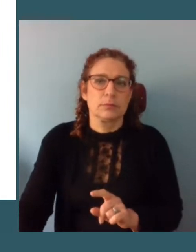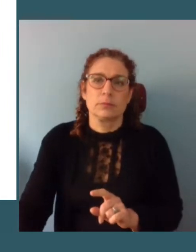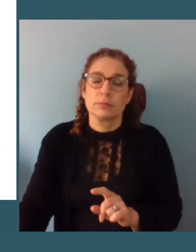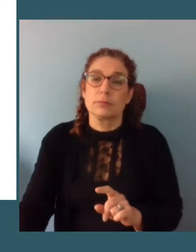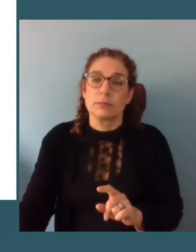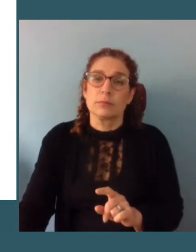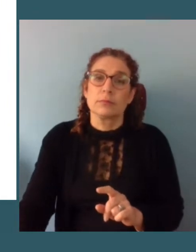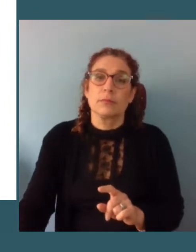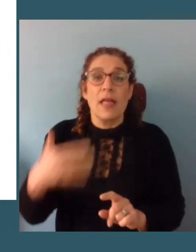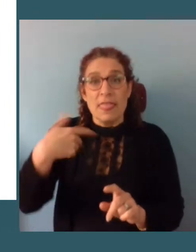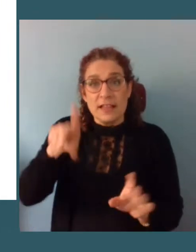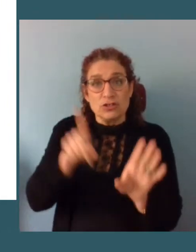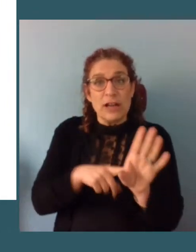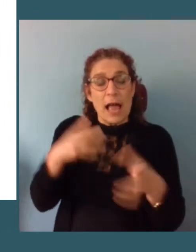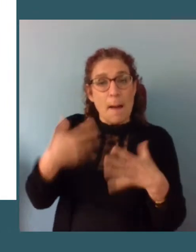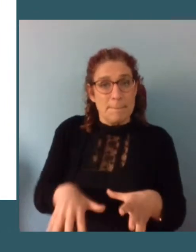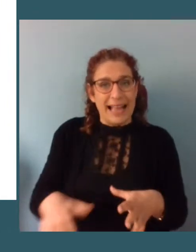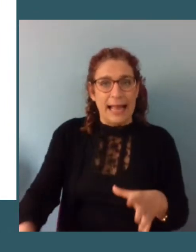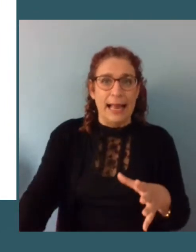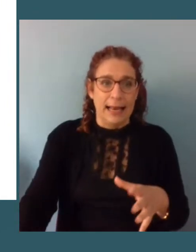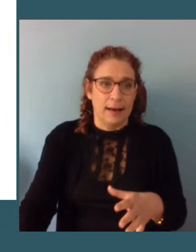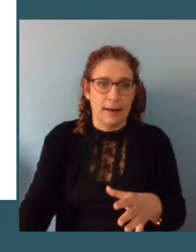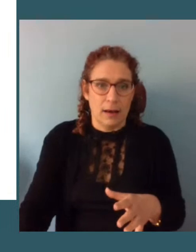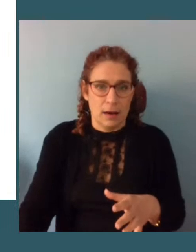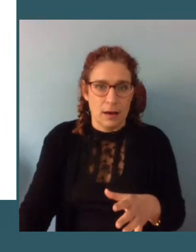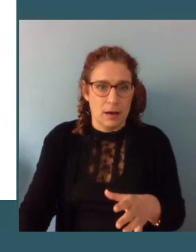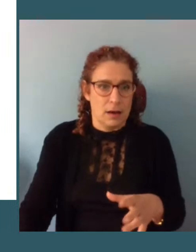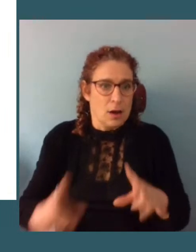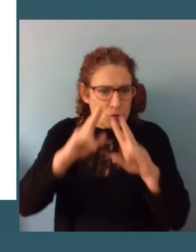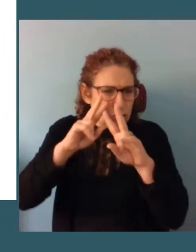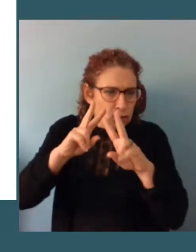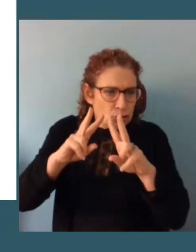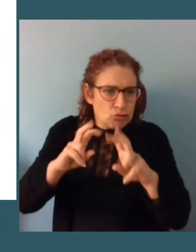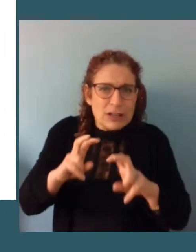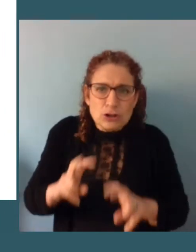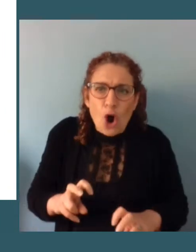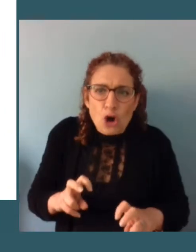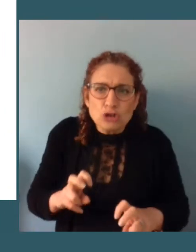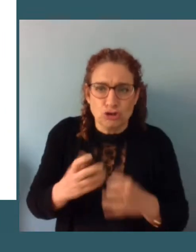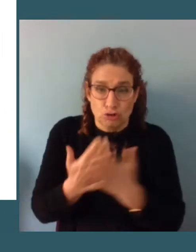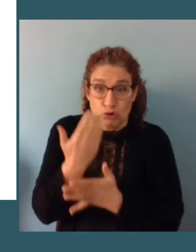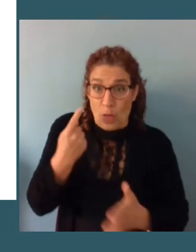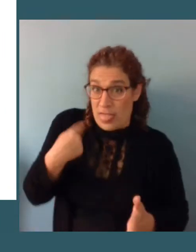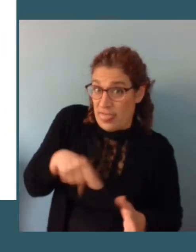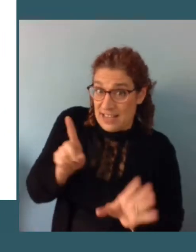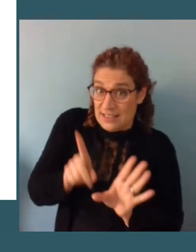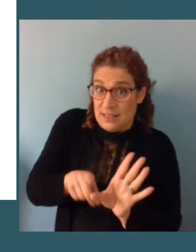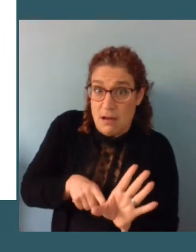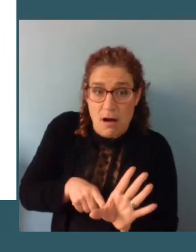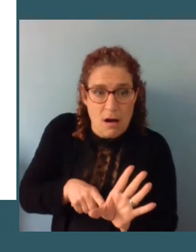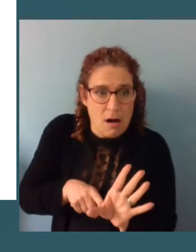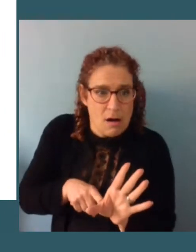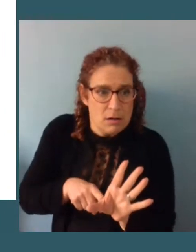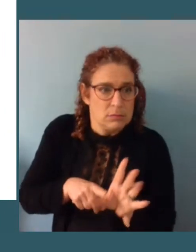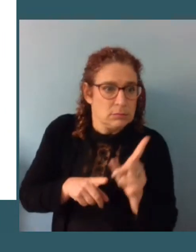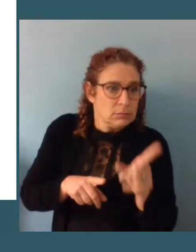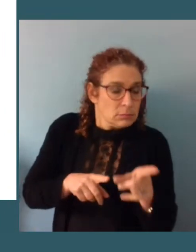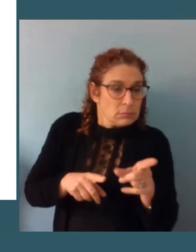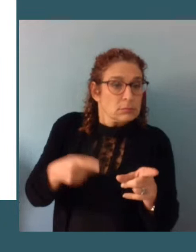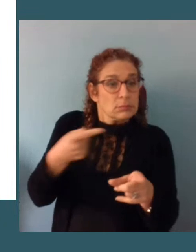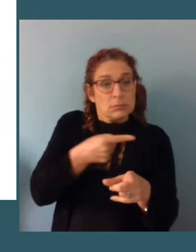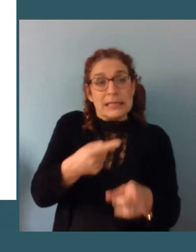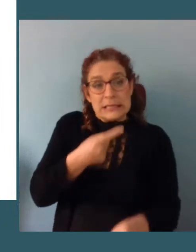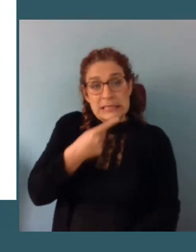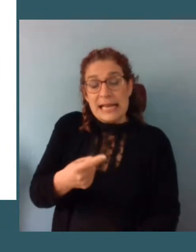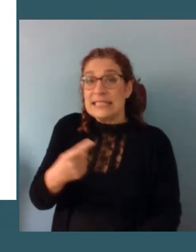earlier this year, another one. I'm trying to look at all the up-to-date evidence, and that suggests that age and